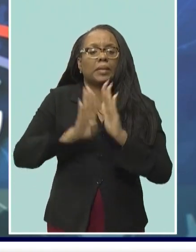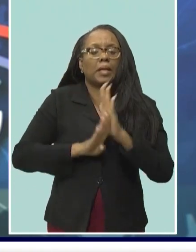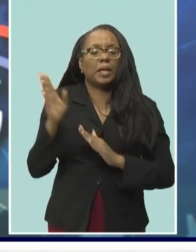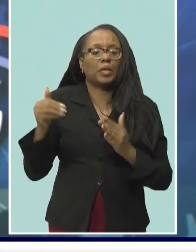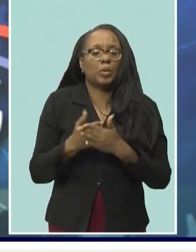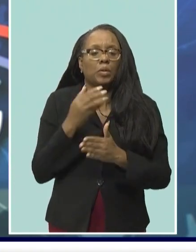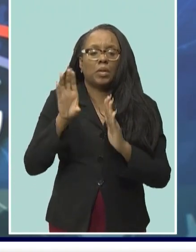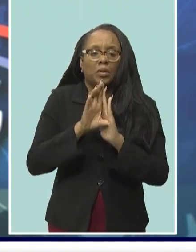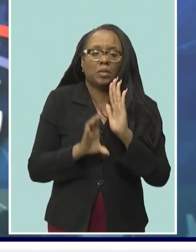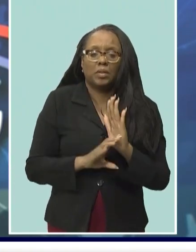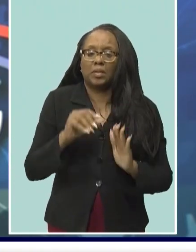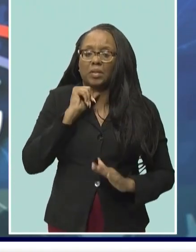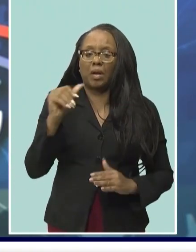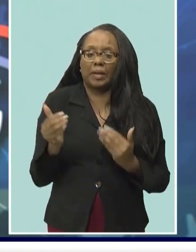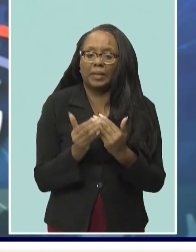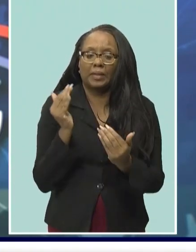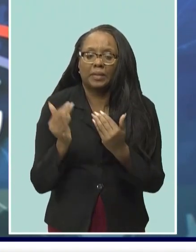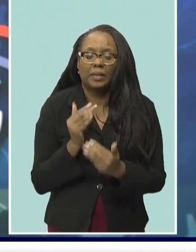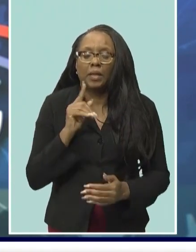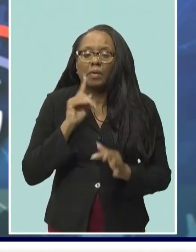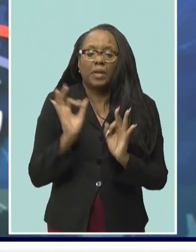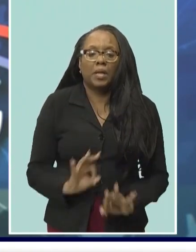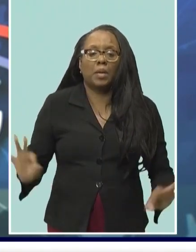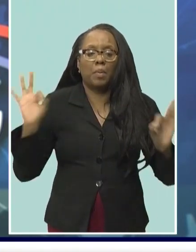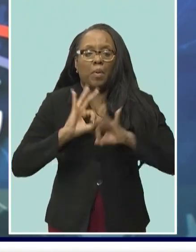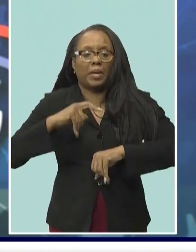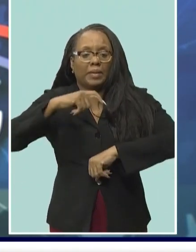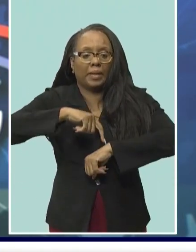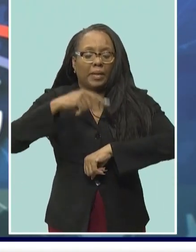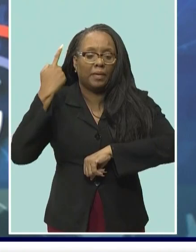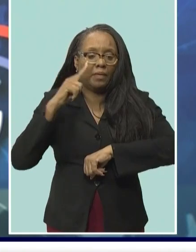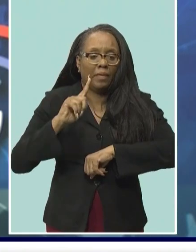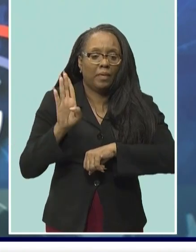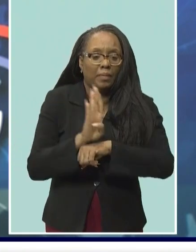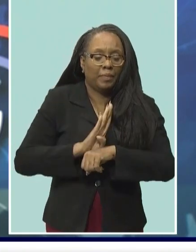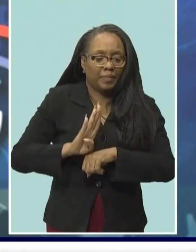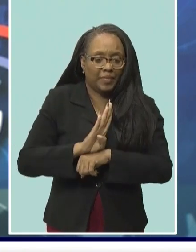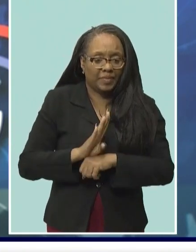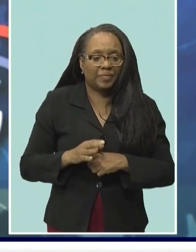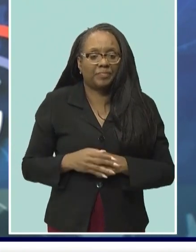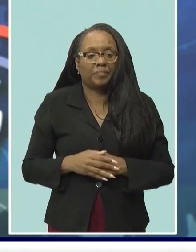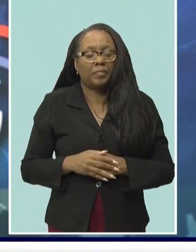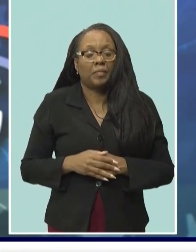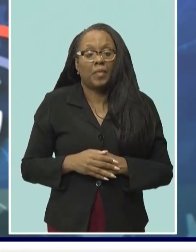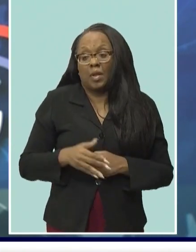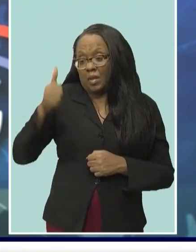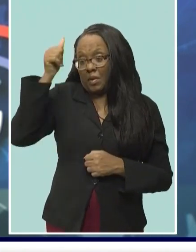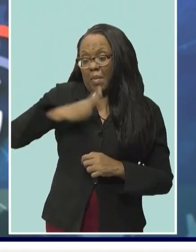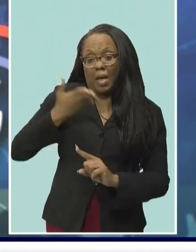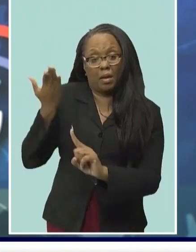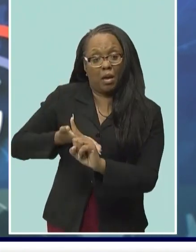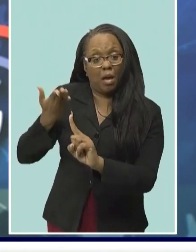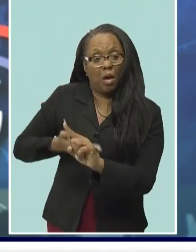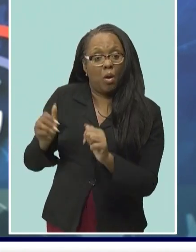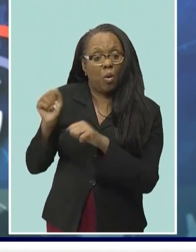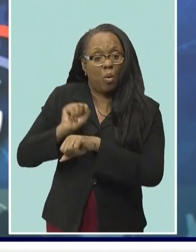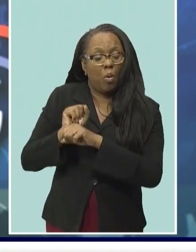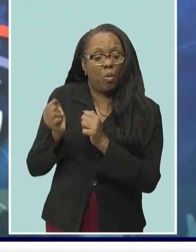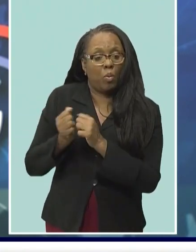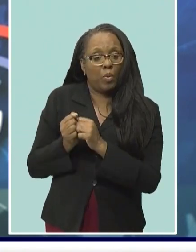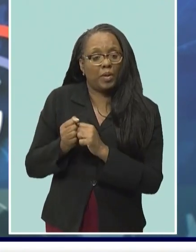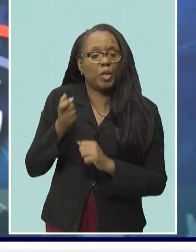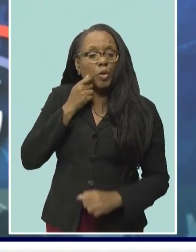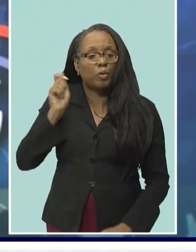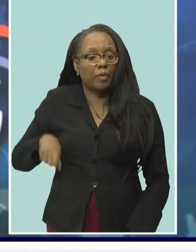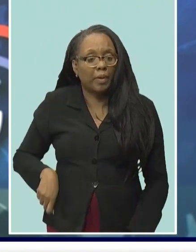constitution is no easy feat, noting it's an important moment for the country. Mr. Bisaria, who has worked with countries including South Sudan and Ukraine,